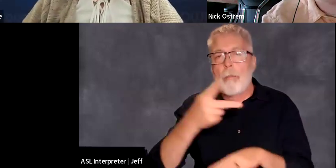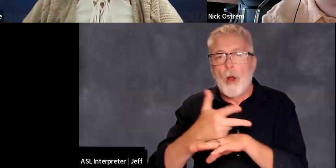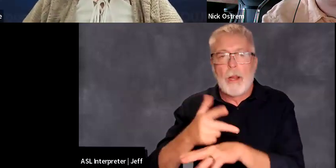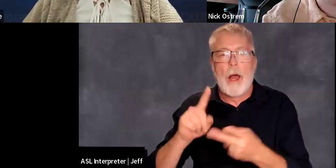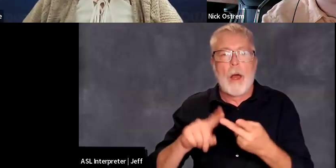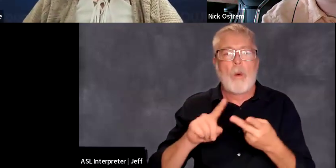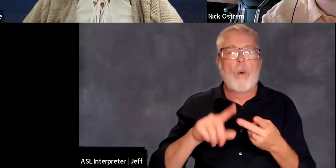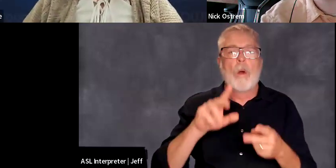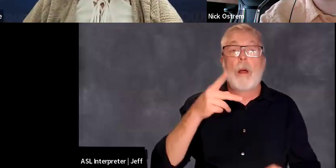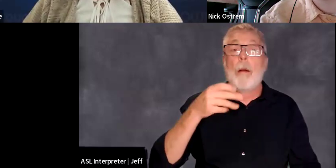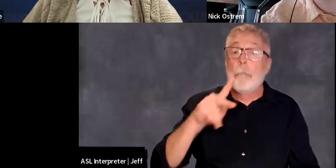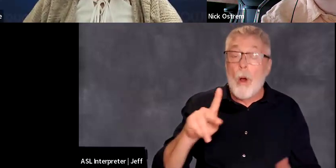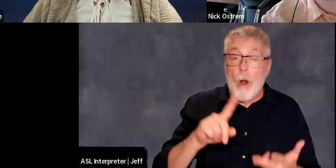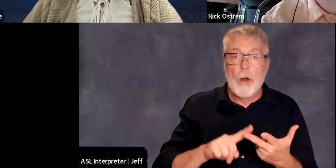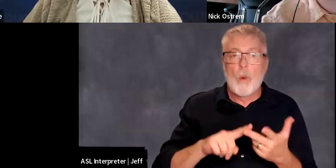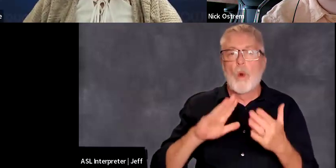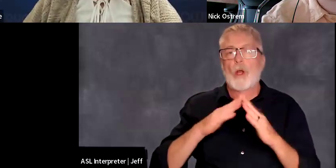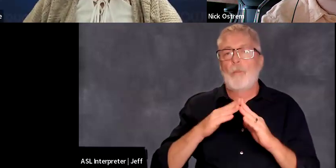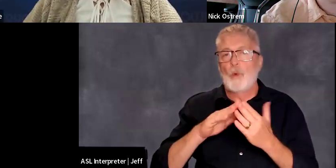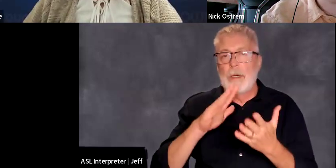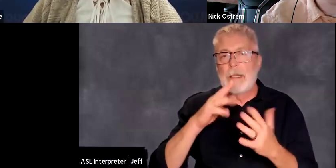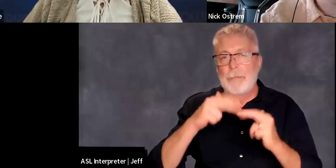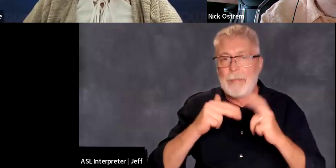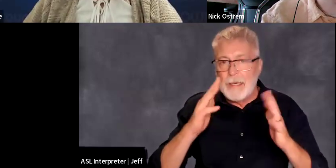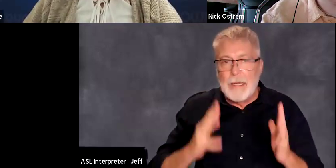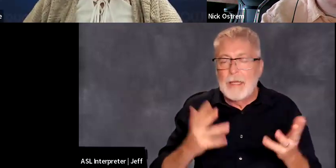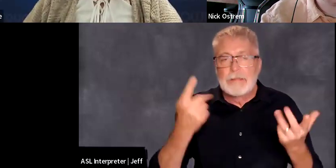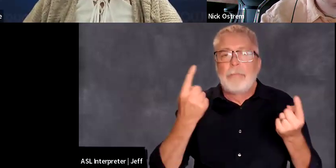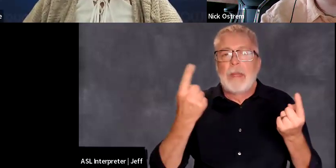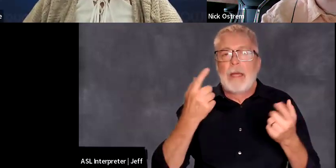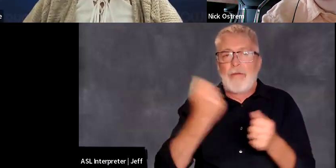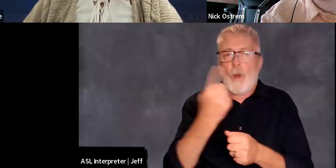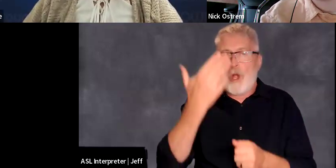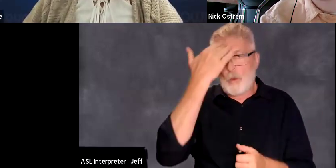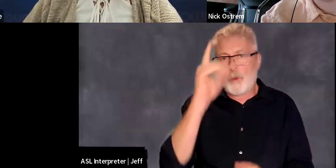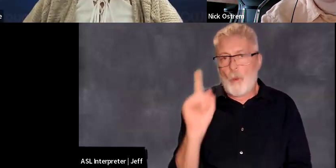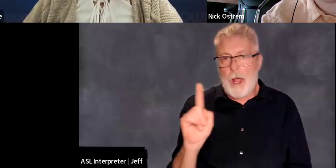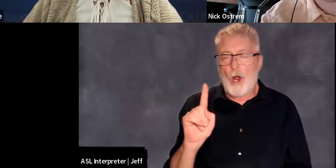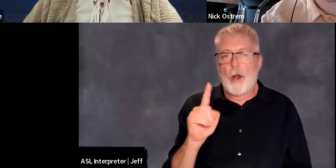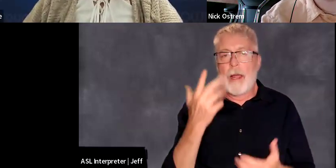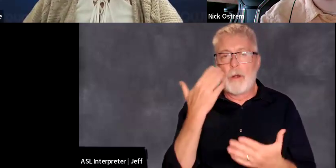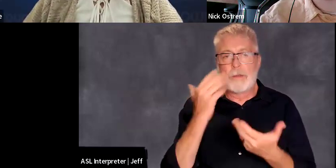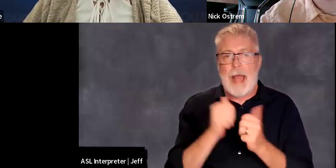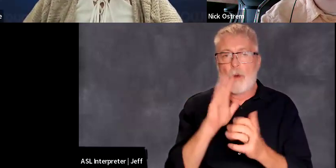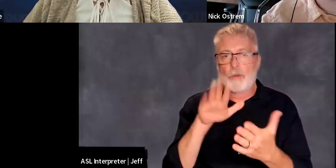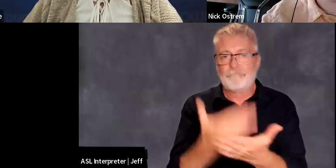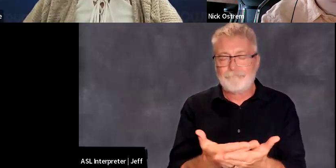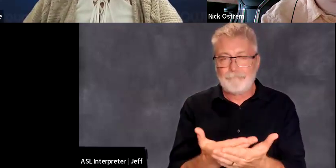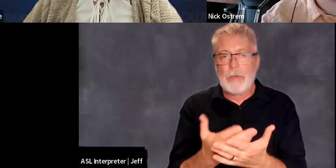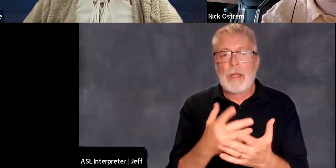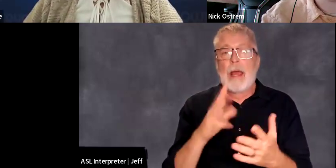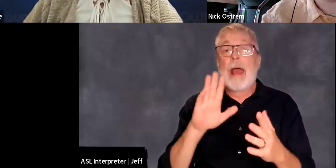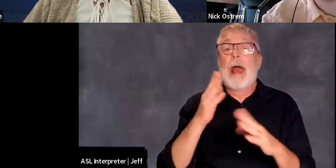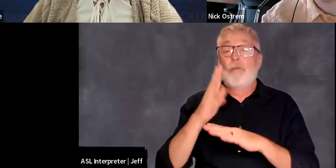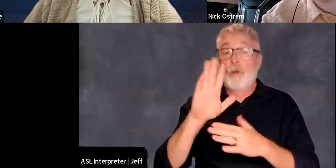nearby a community center, something that is everybody knows where it is. Everybody knows how to get there. And then once you are there